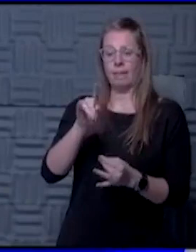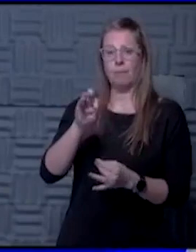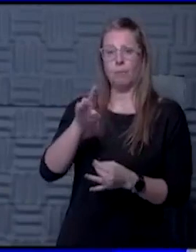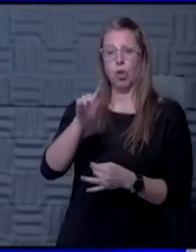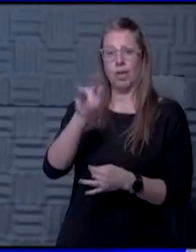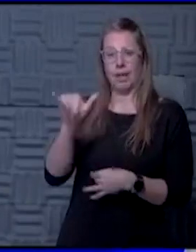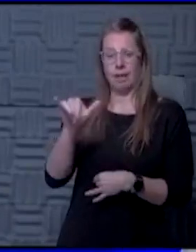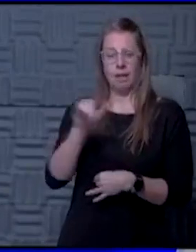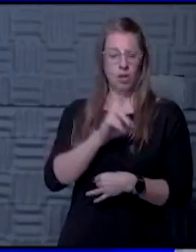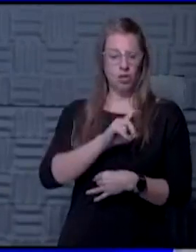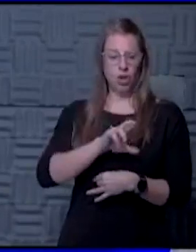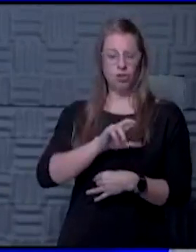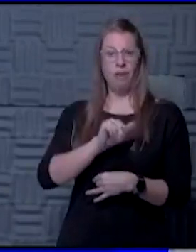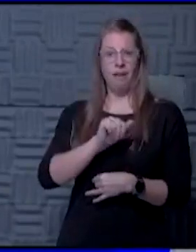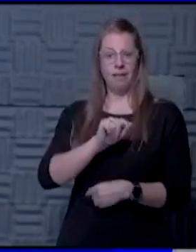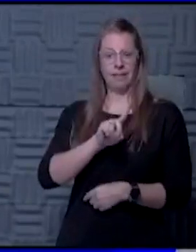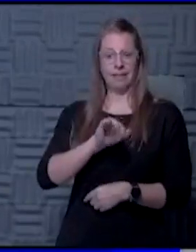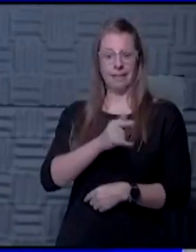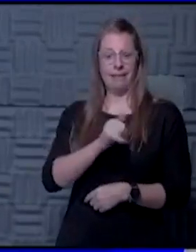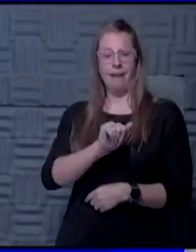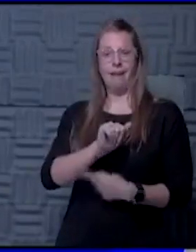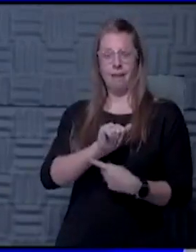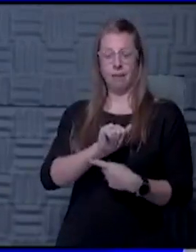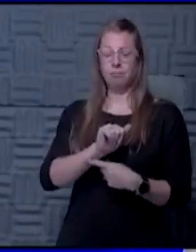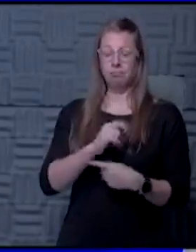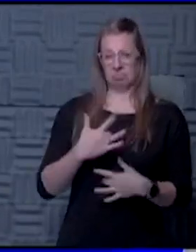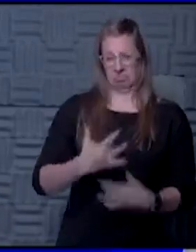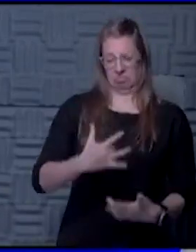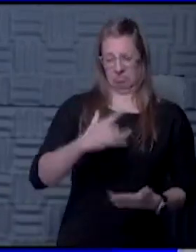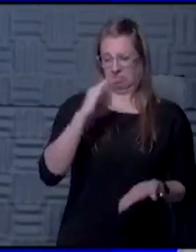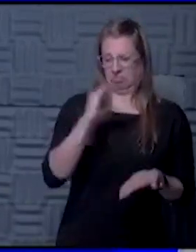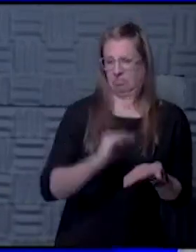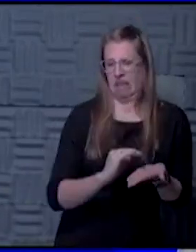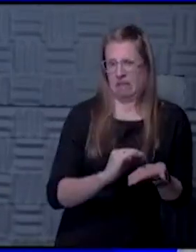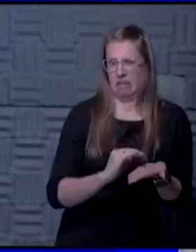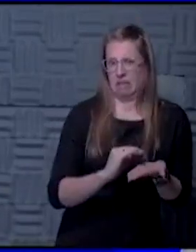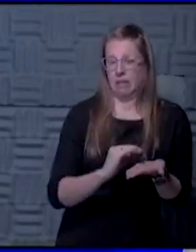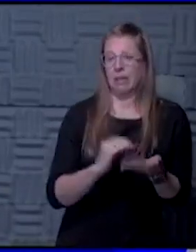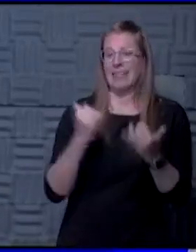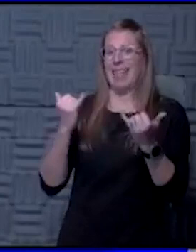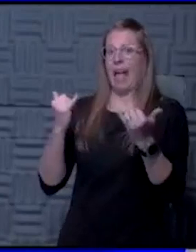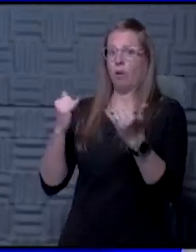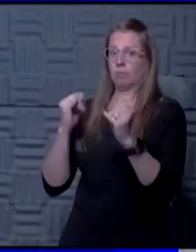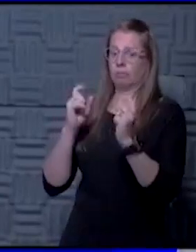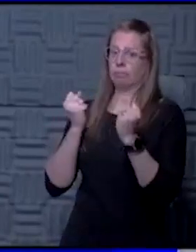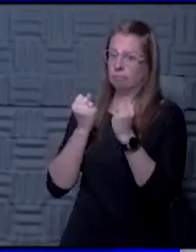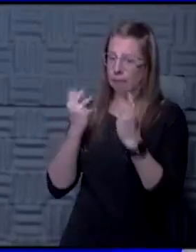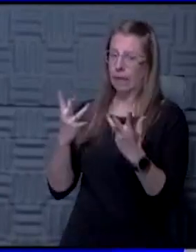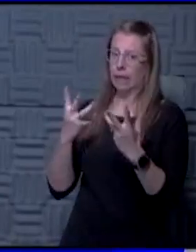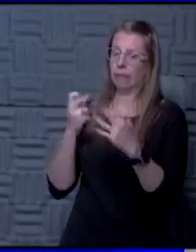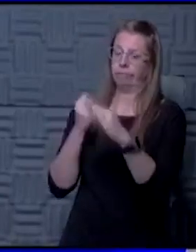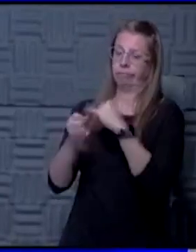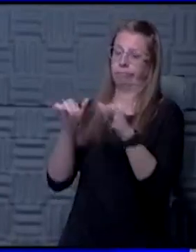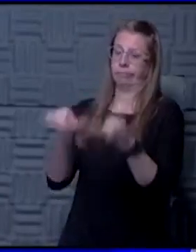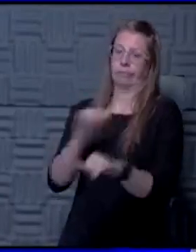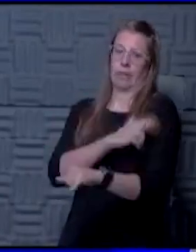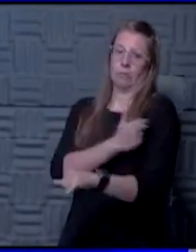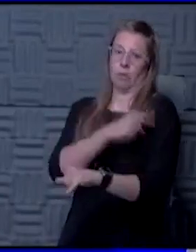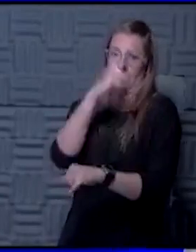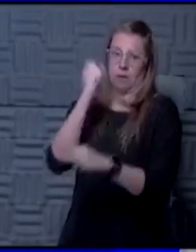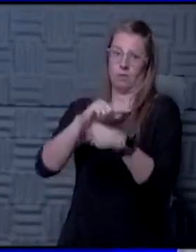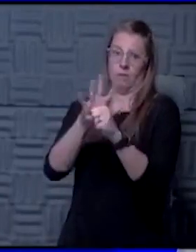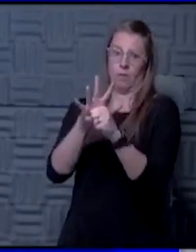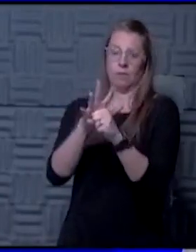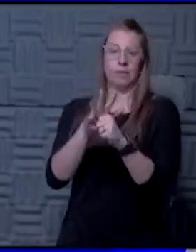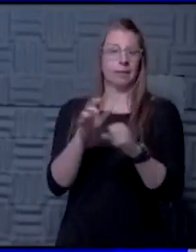Dr. Adiga on with us. They've typically had, fairly low amounts of people. They have high amounts now, again, like you said, all over the